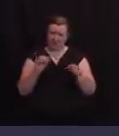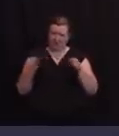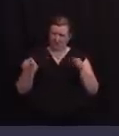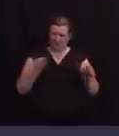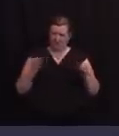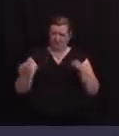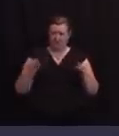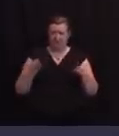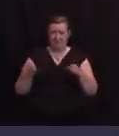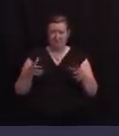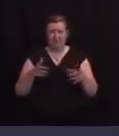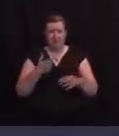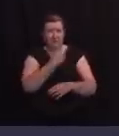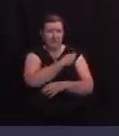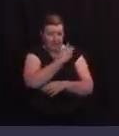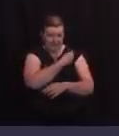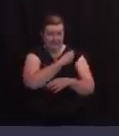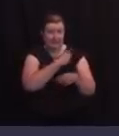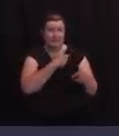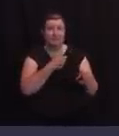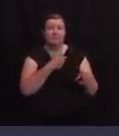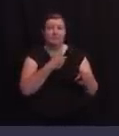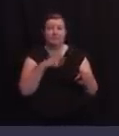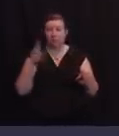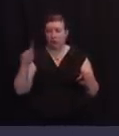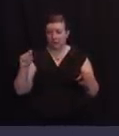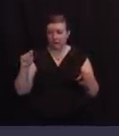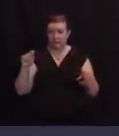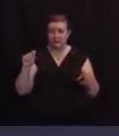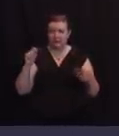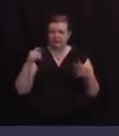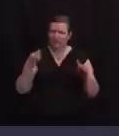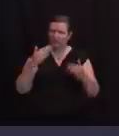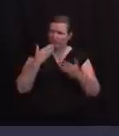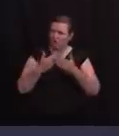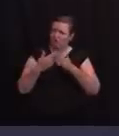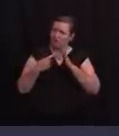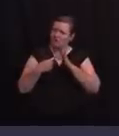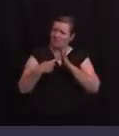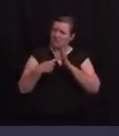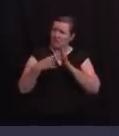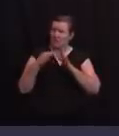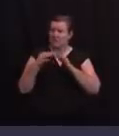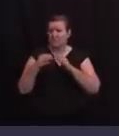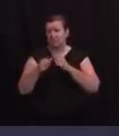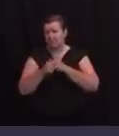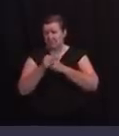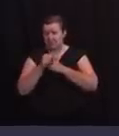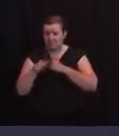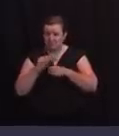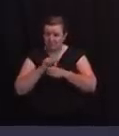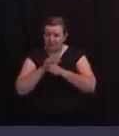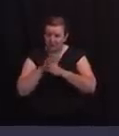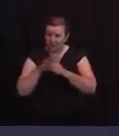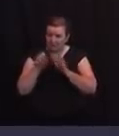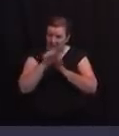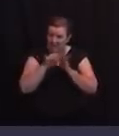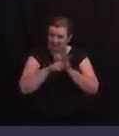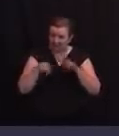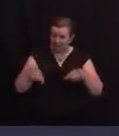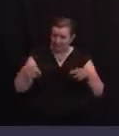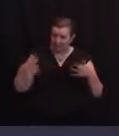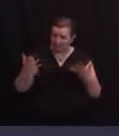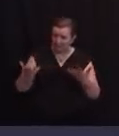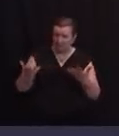is the rate of transmission still a reliable indicator of the danger of COVID in this state? For the Commissioner, can you give us an update